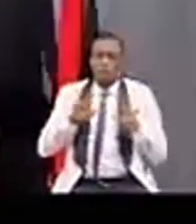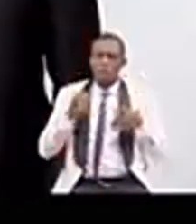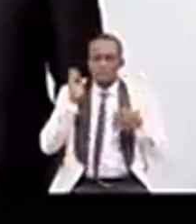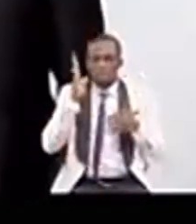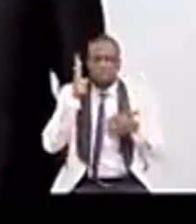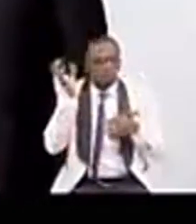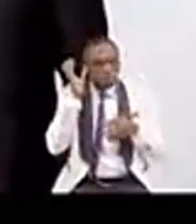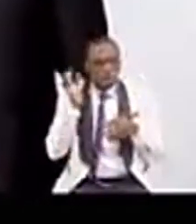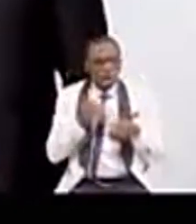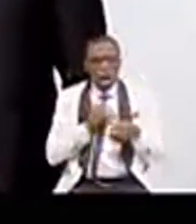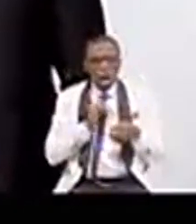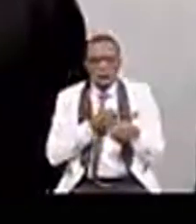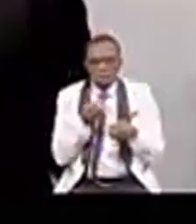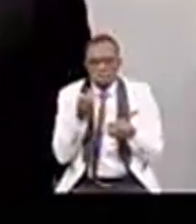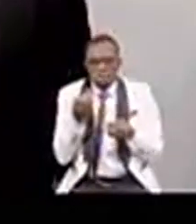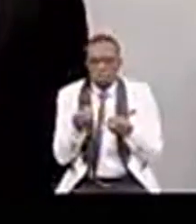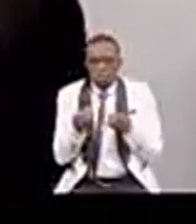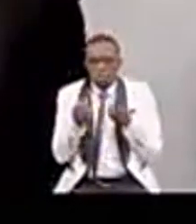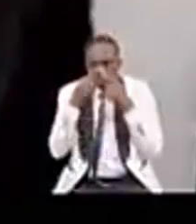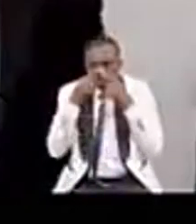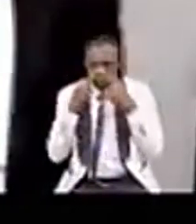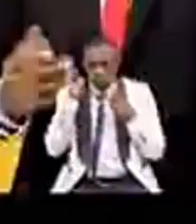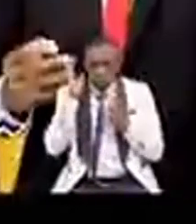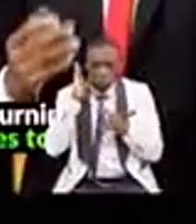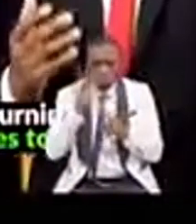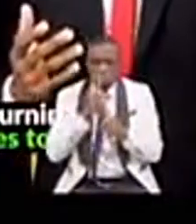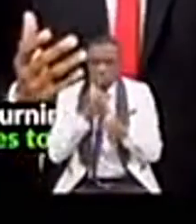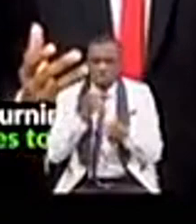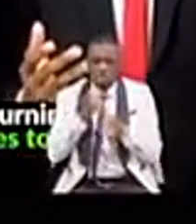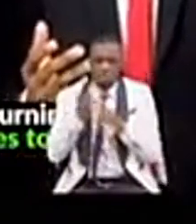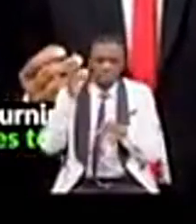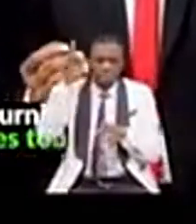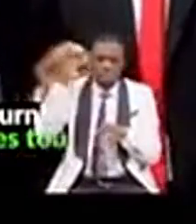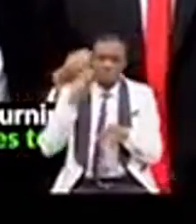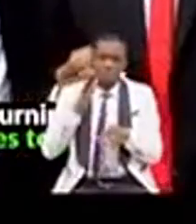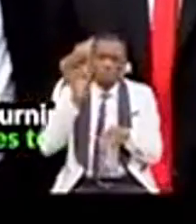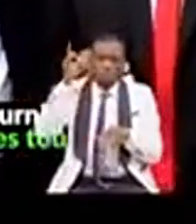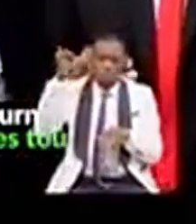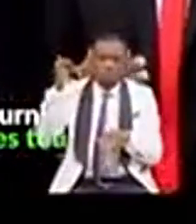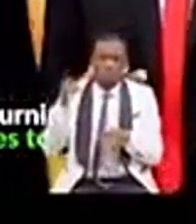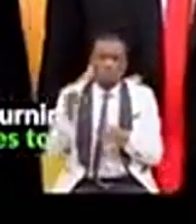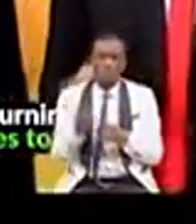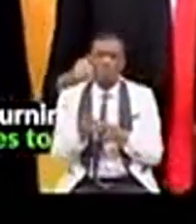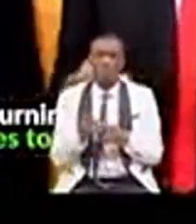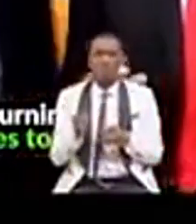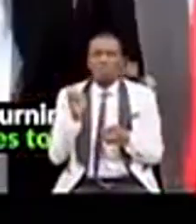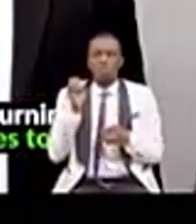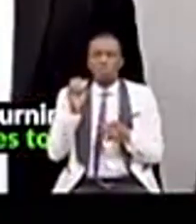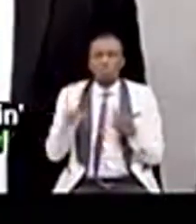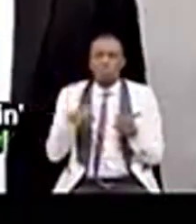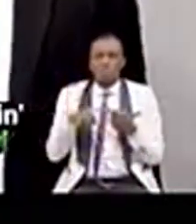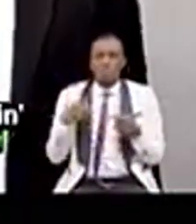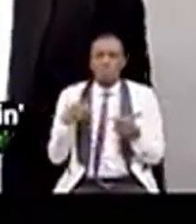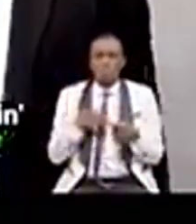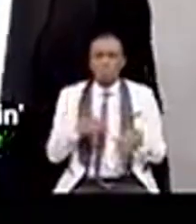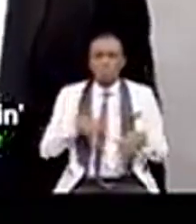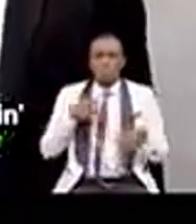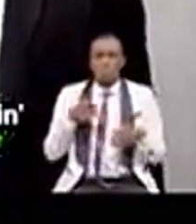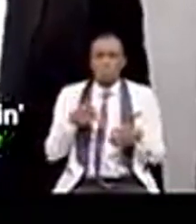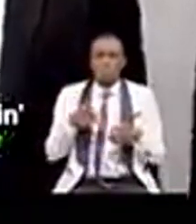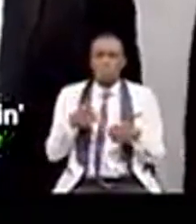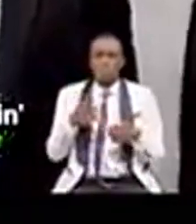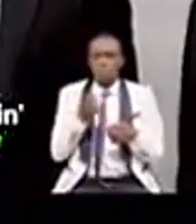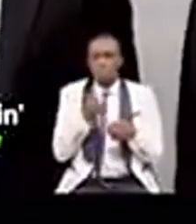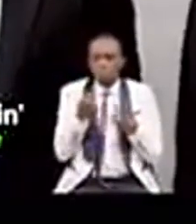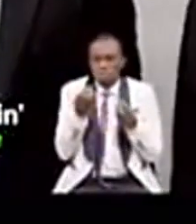faintest cry. Answer by and by. Feel a little prayer will turn in. Know